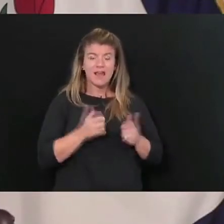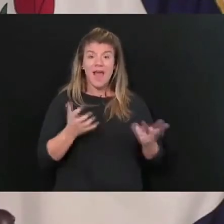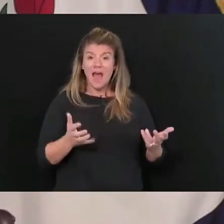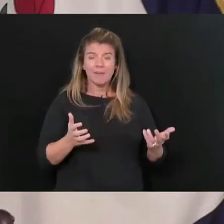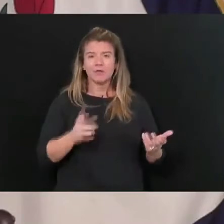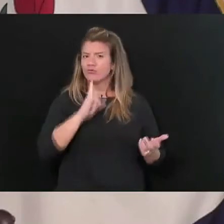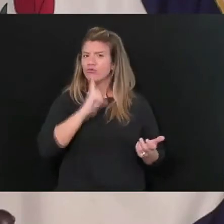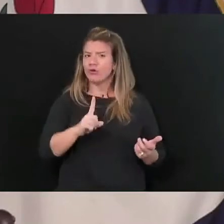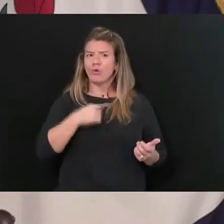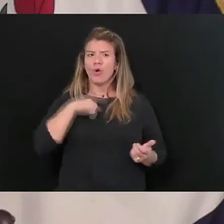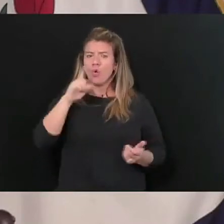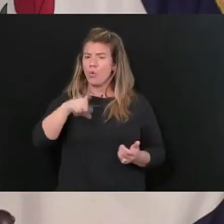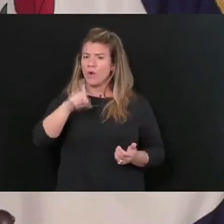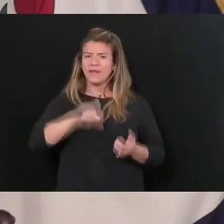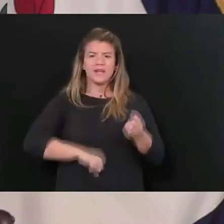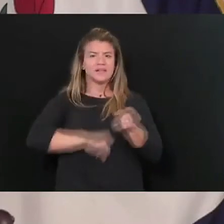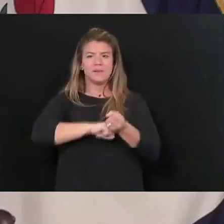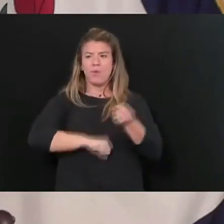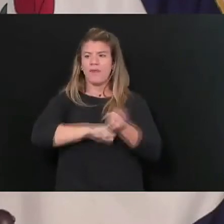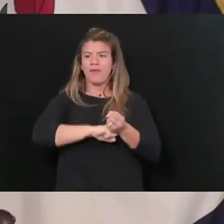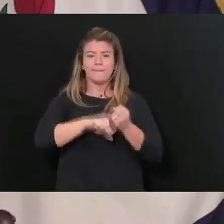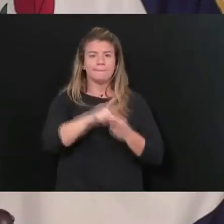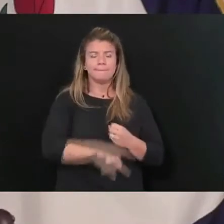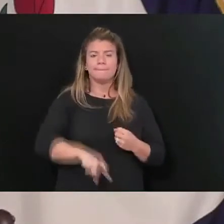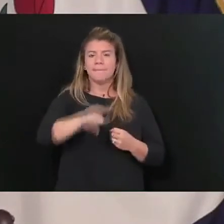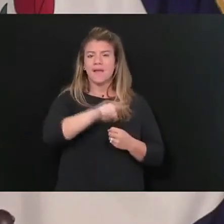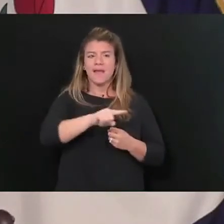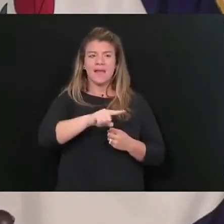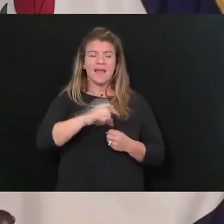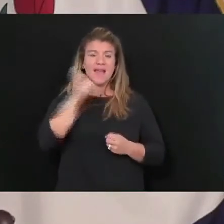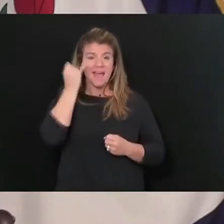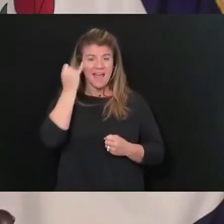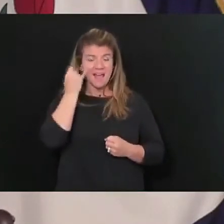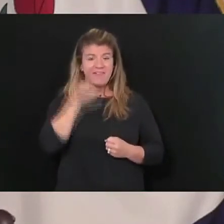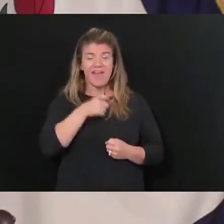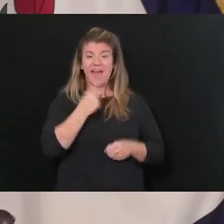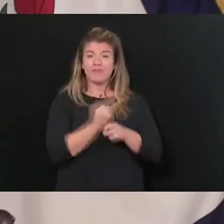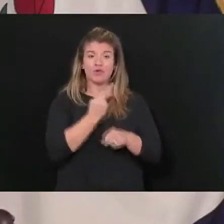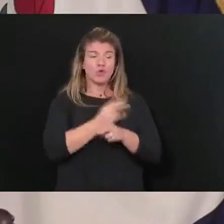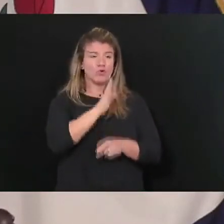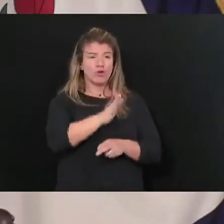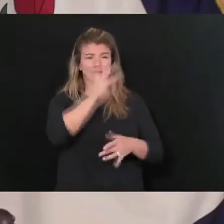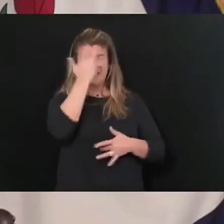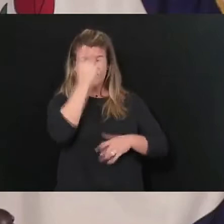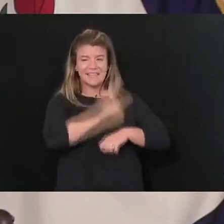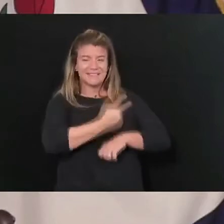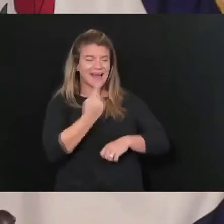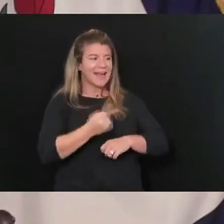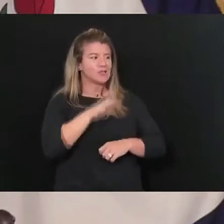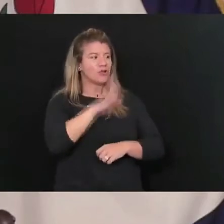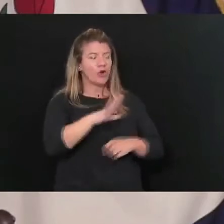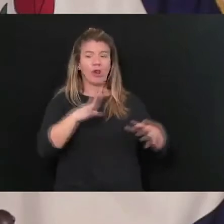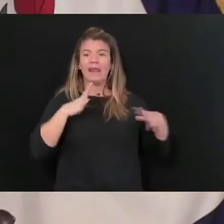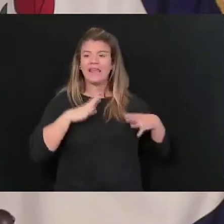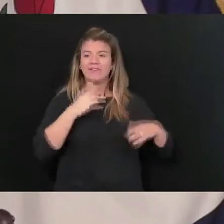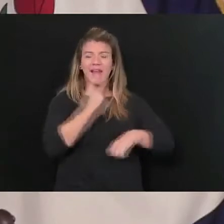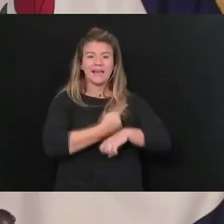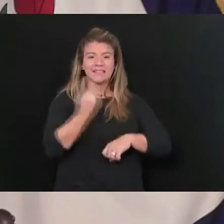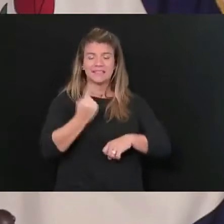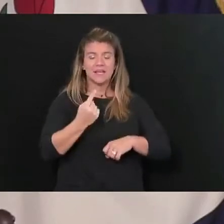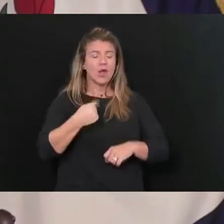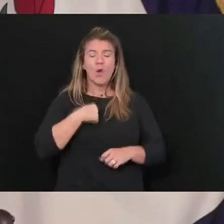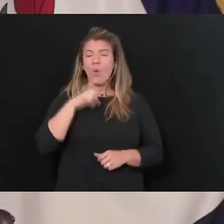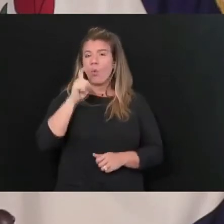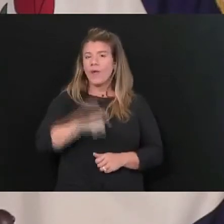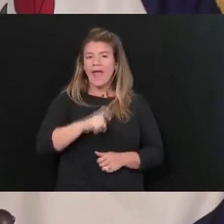and support them from the standpoint of, you know, if they had to take their sick days or whatever, or their leave days and everything, we've got